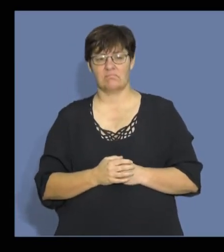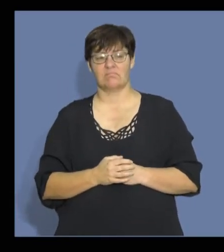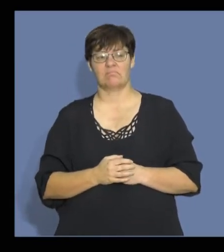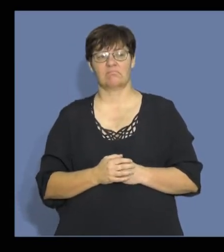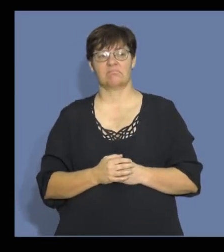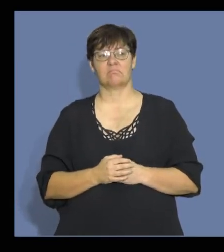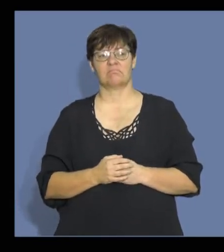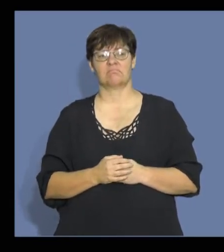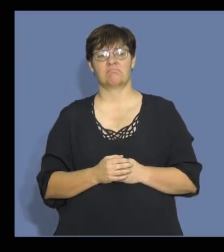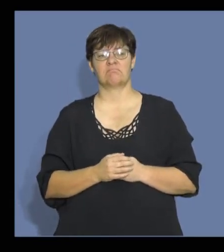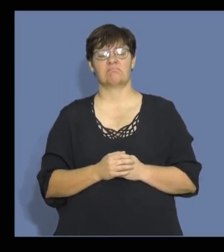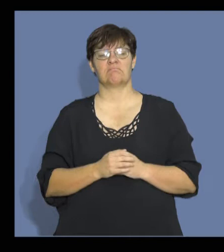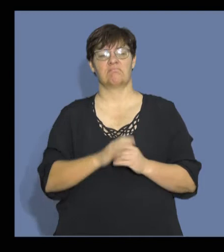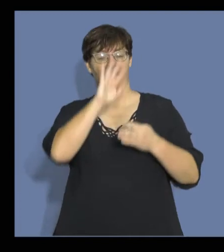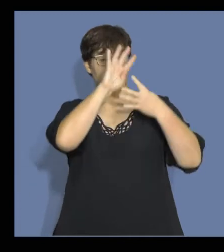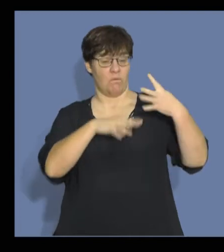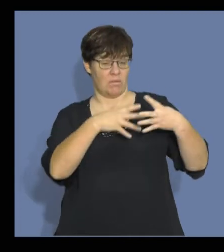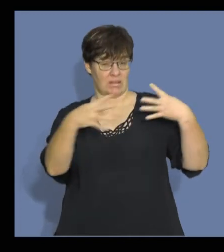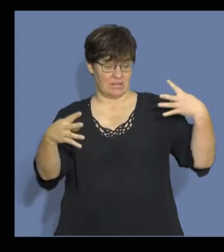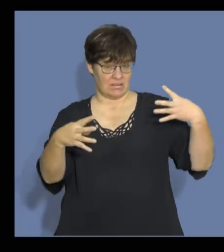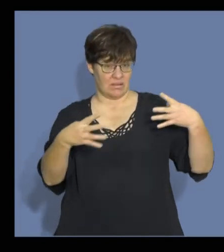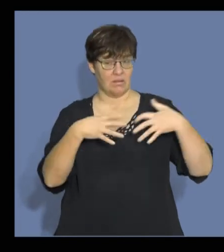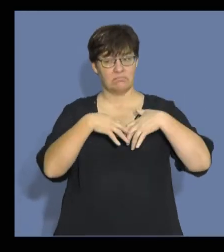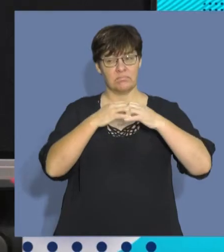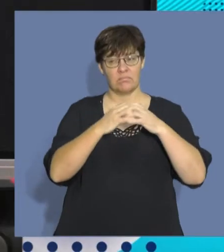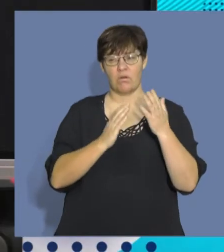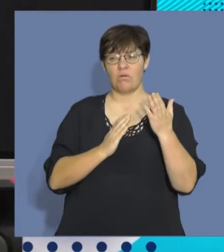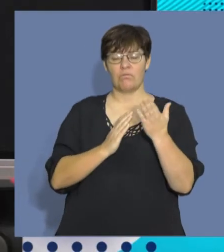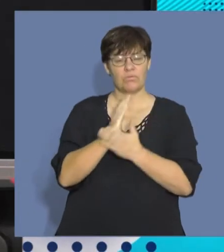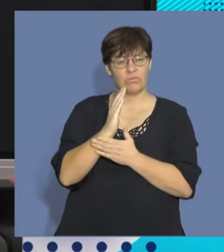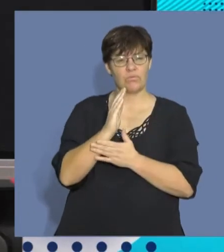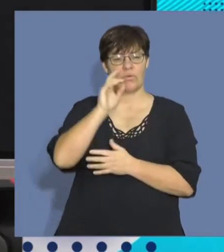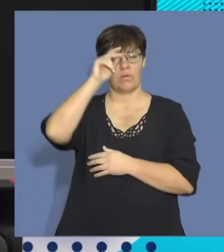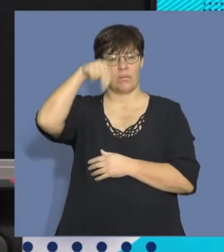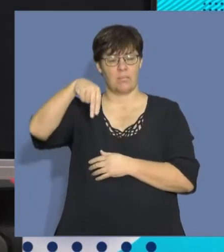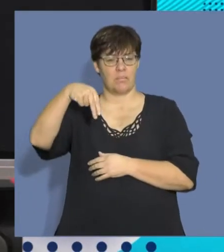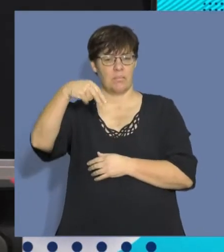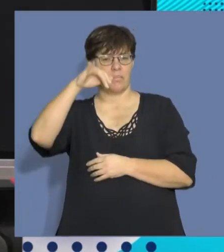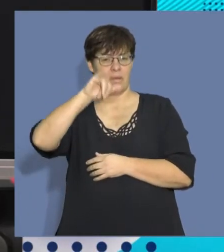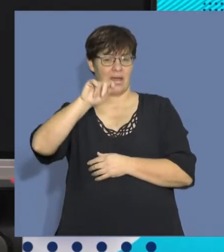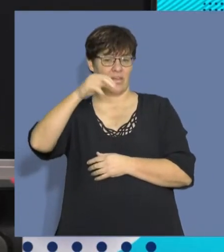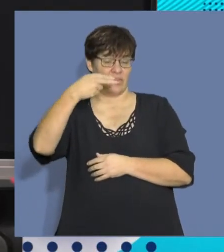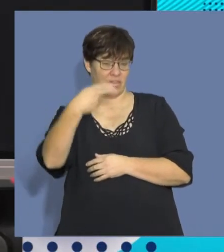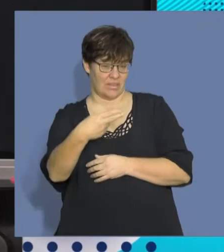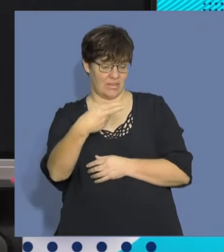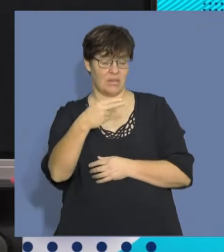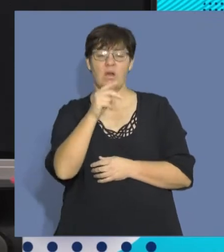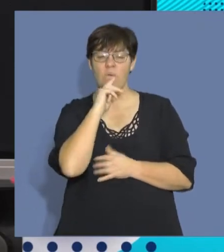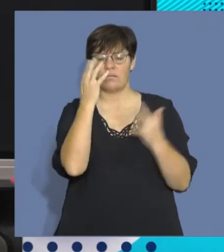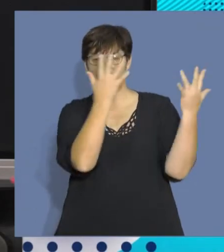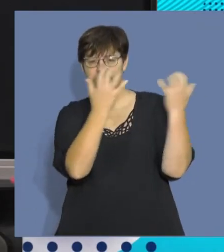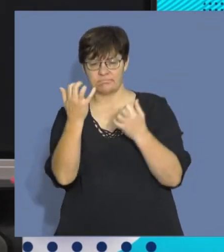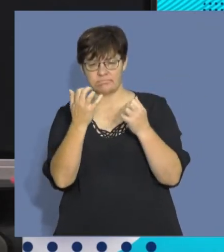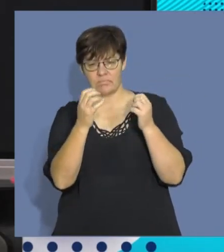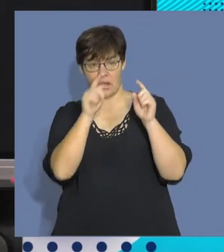to through Pythagoras, the vertical distance and the horizontal distance, which we then used to calculate the